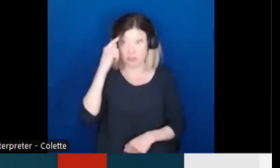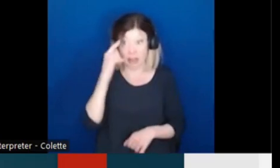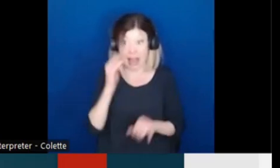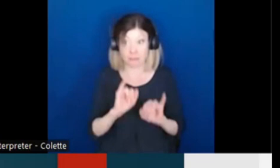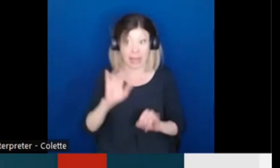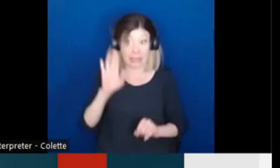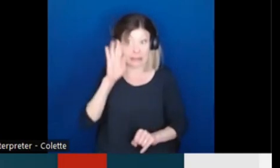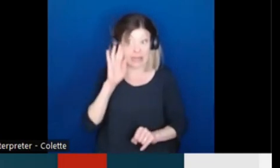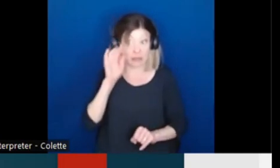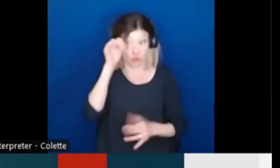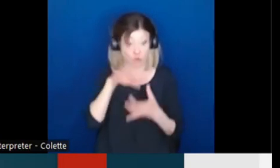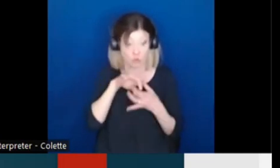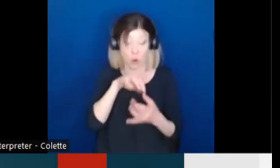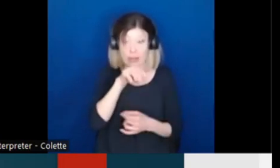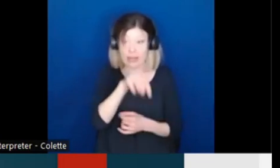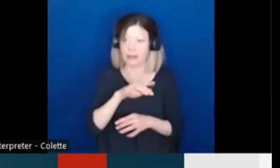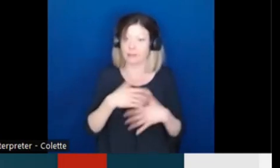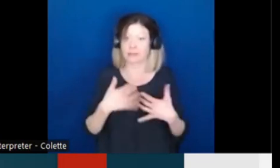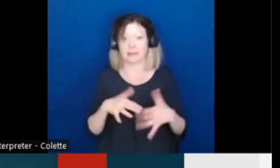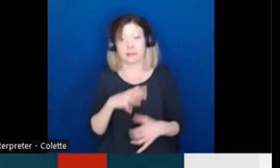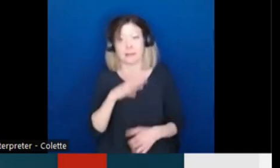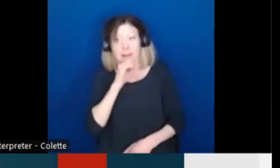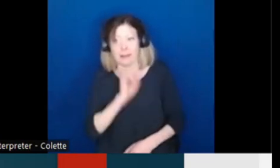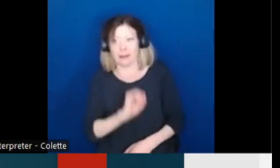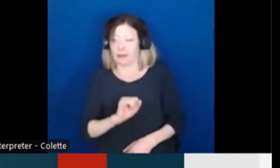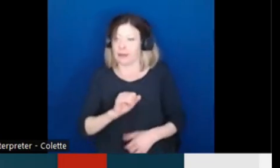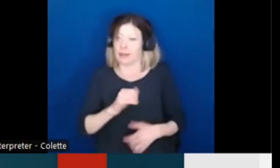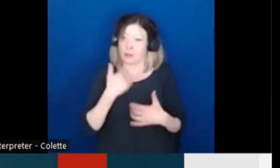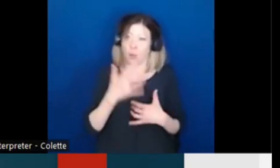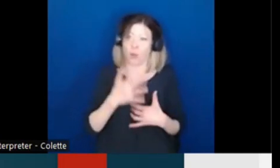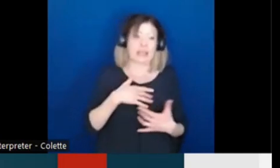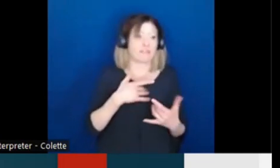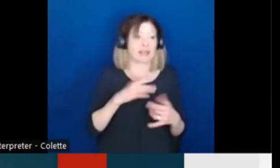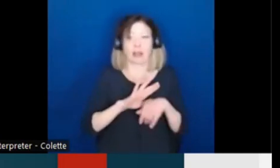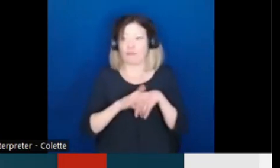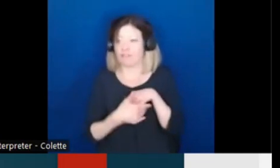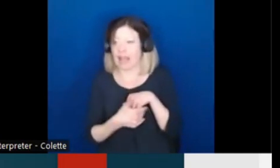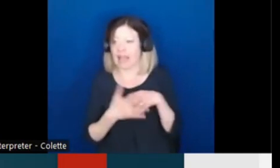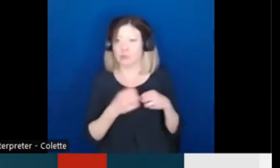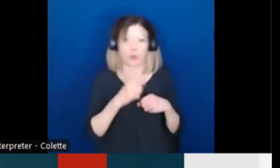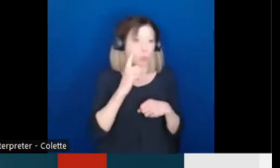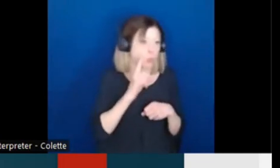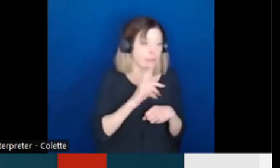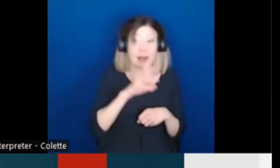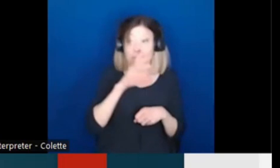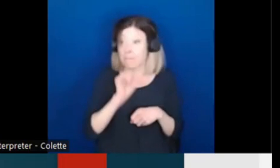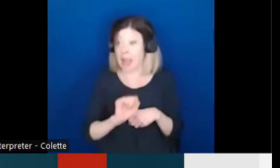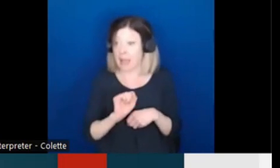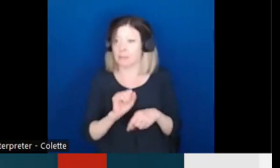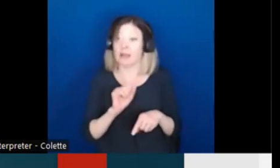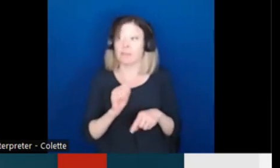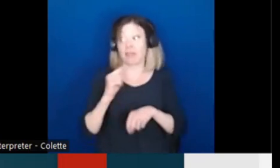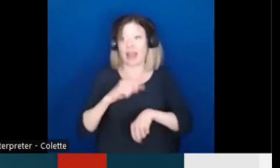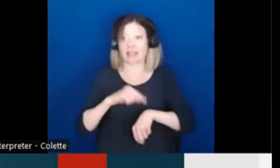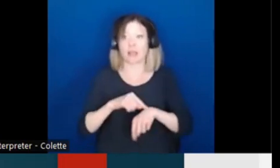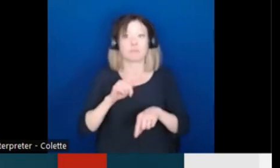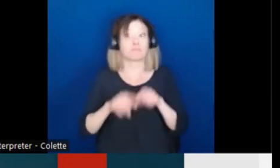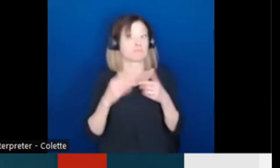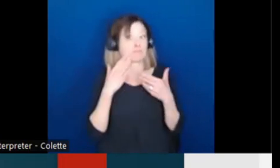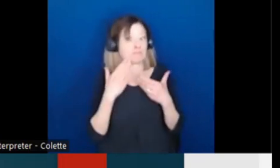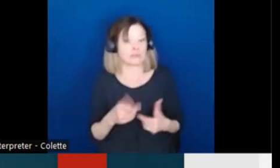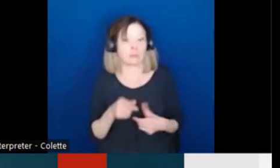He was a bit wild. He had all kinds of affairs with women and men, but all this wasn't known at the time. But he was a great Romantic poet.